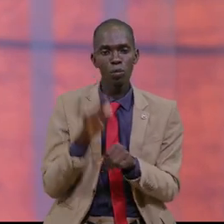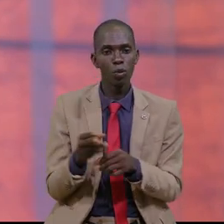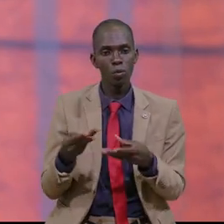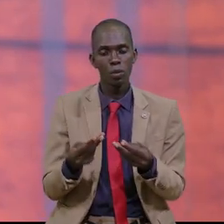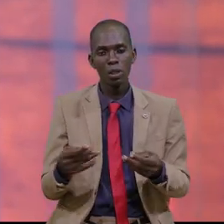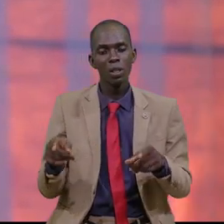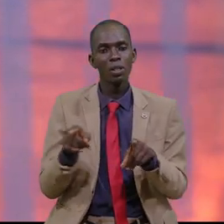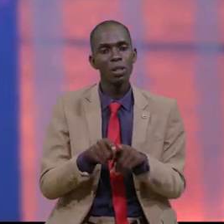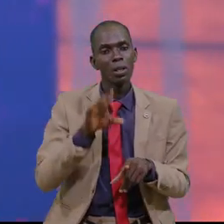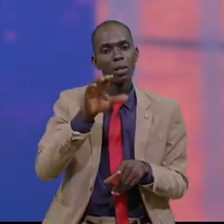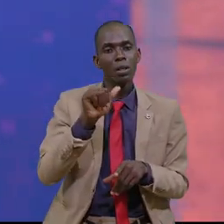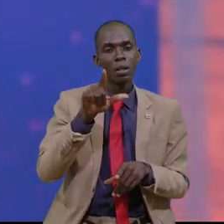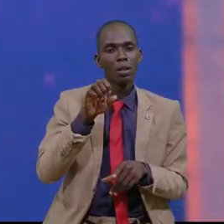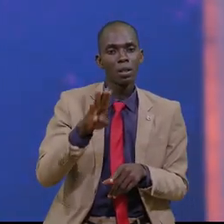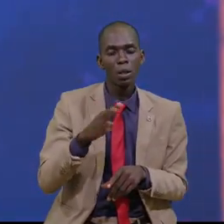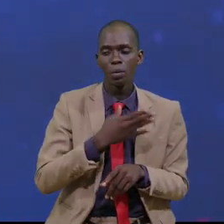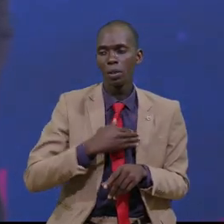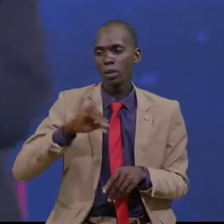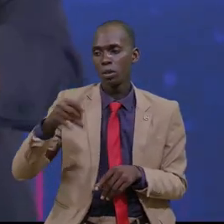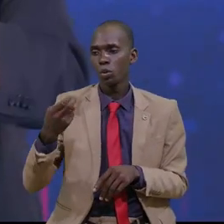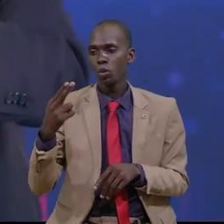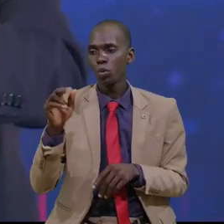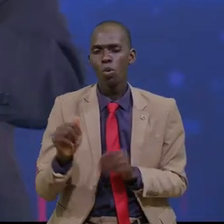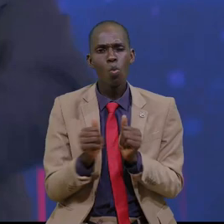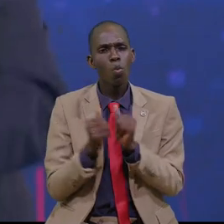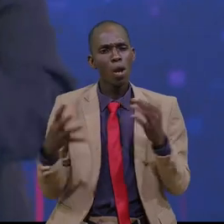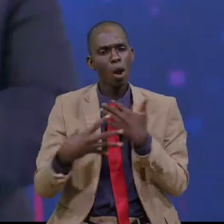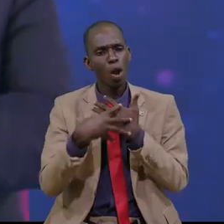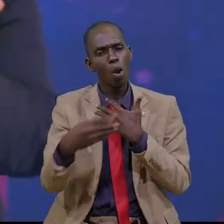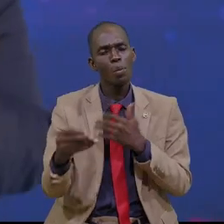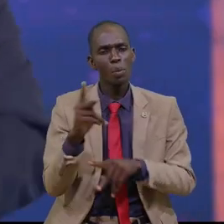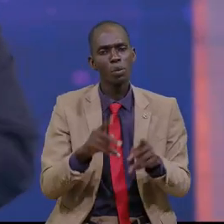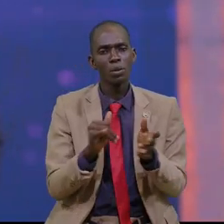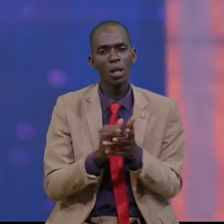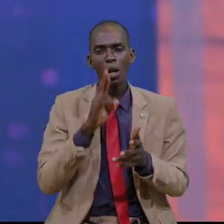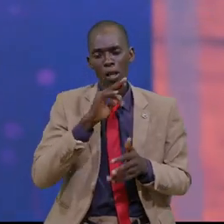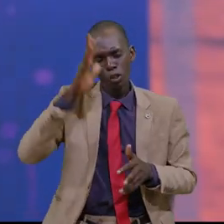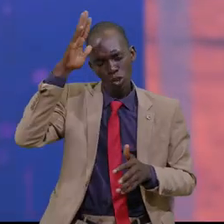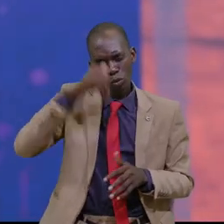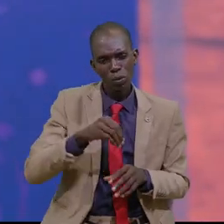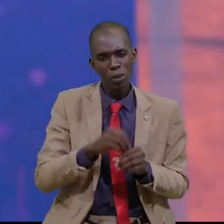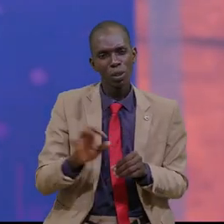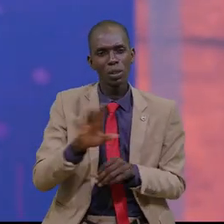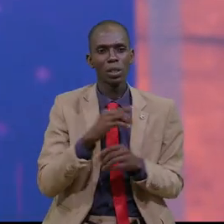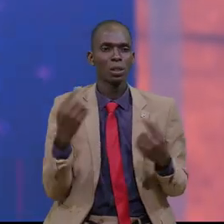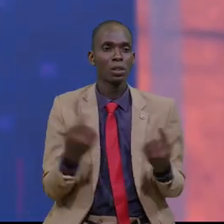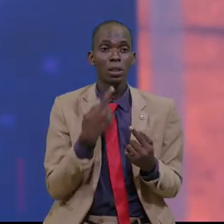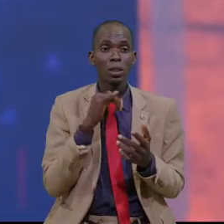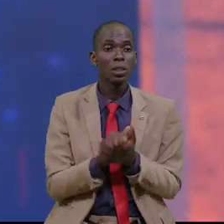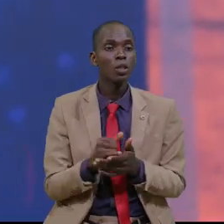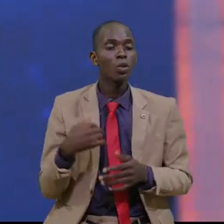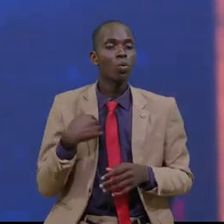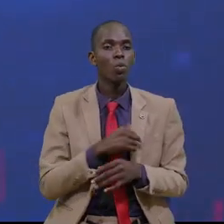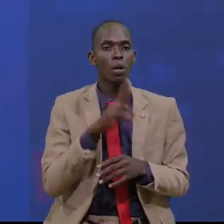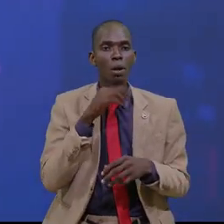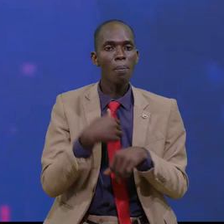without copying the people that are adamant in their sins, it says, for we are made partakers of Christ